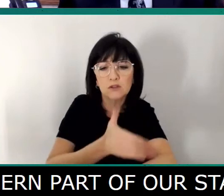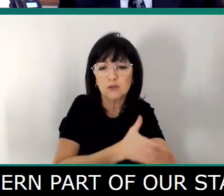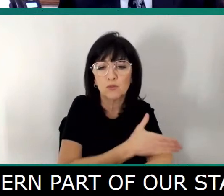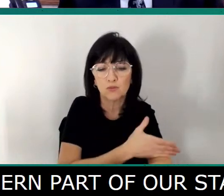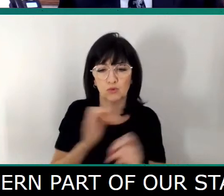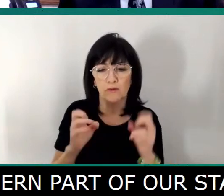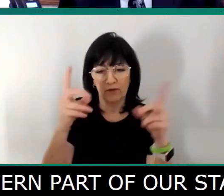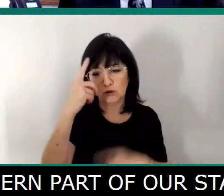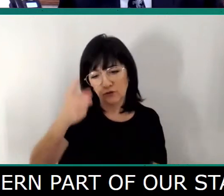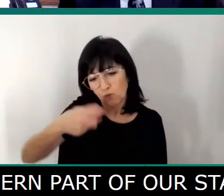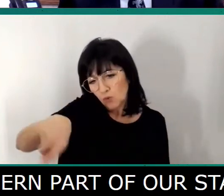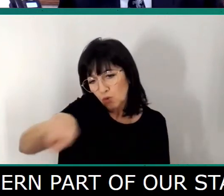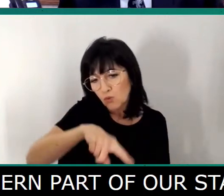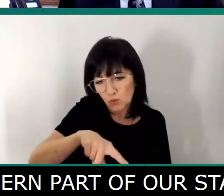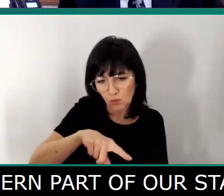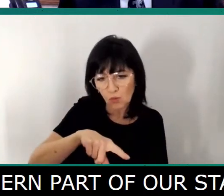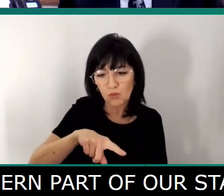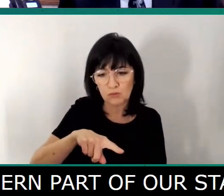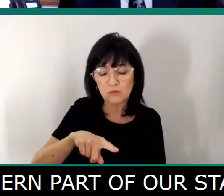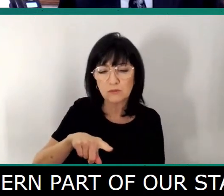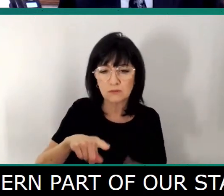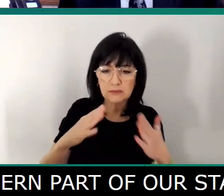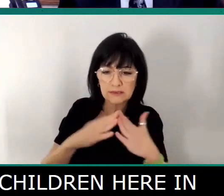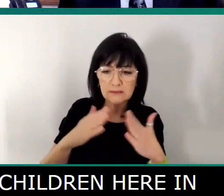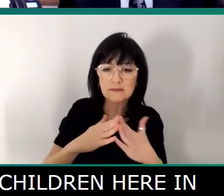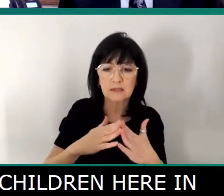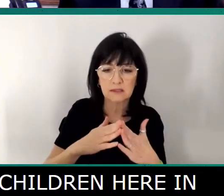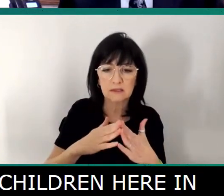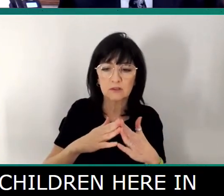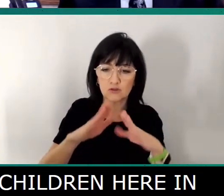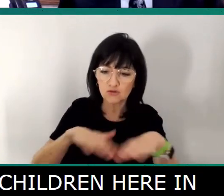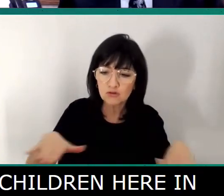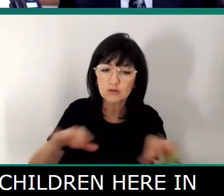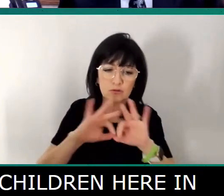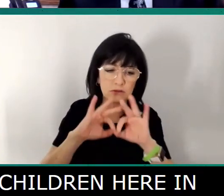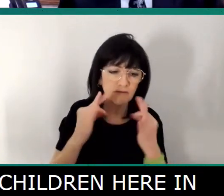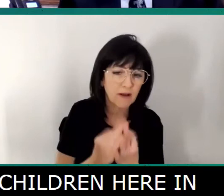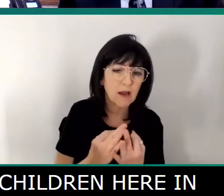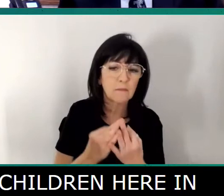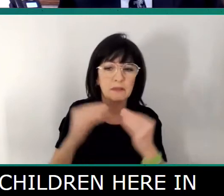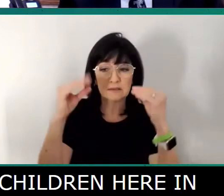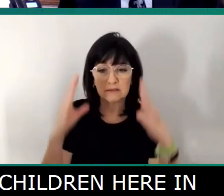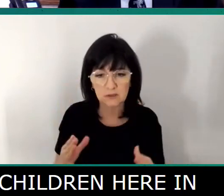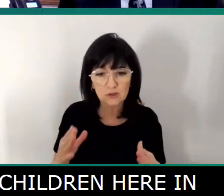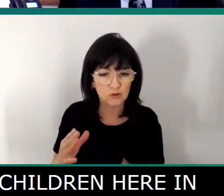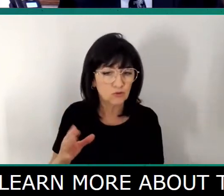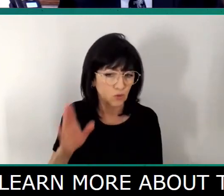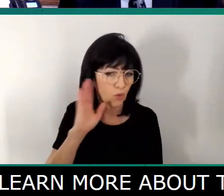We're going to learn more about the history of education and